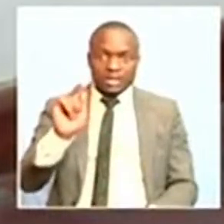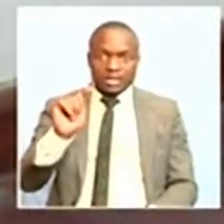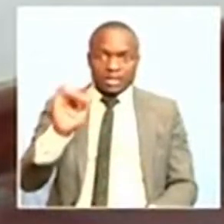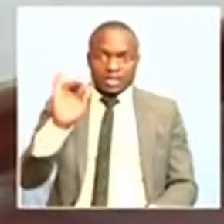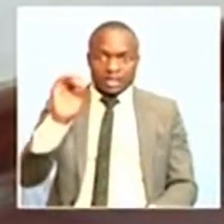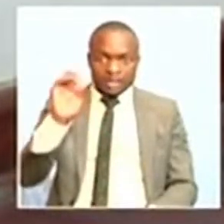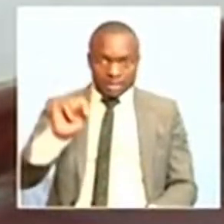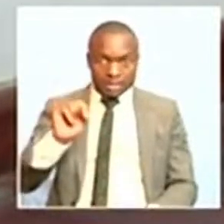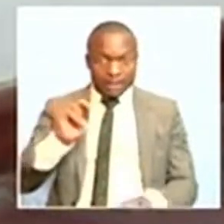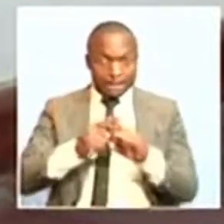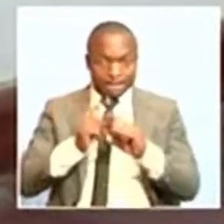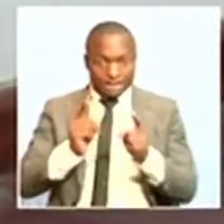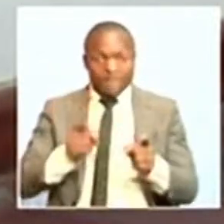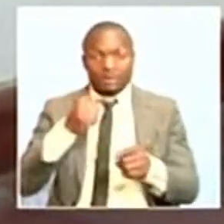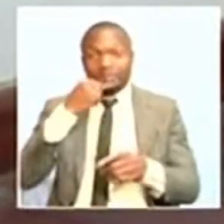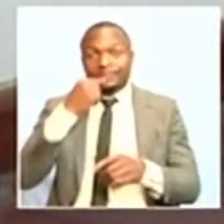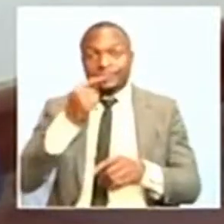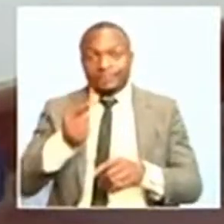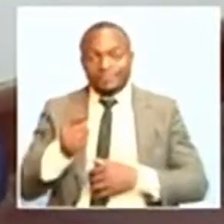also we mentioned that